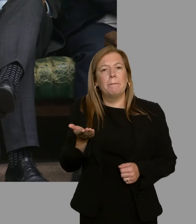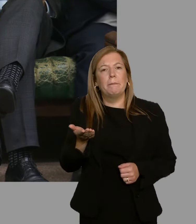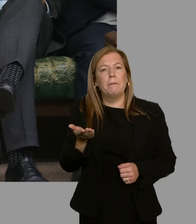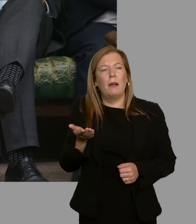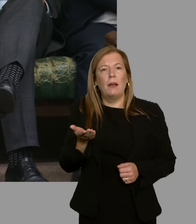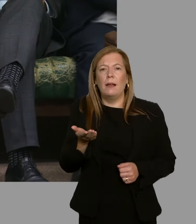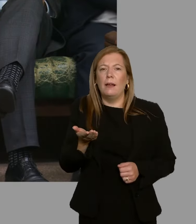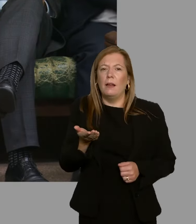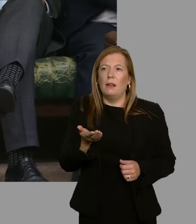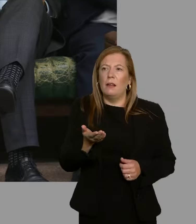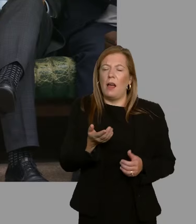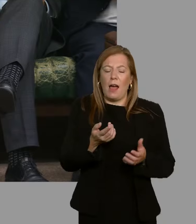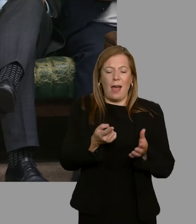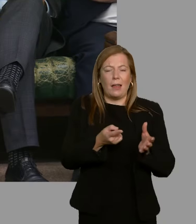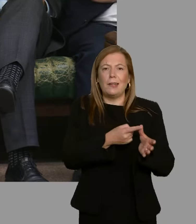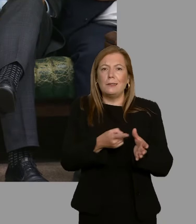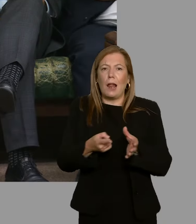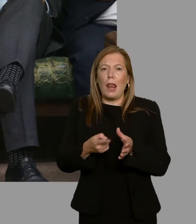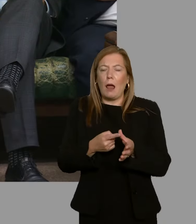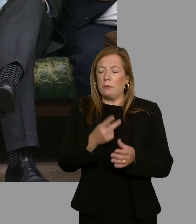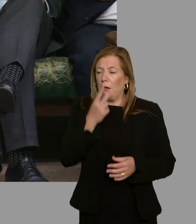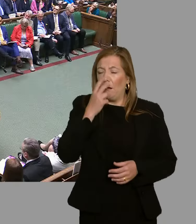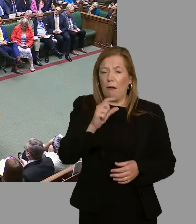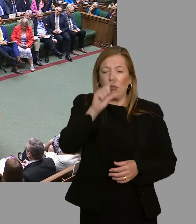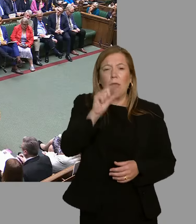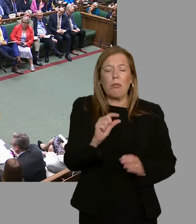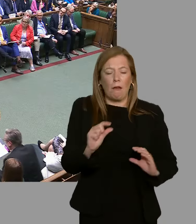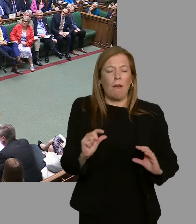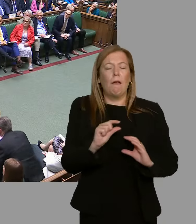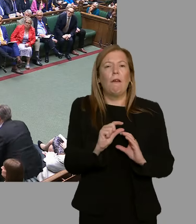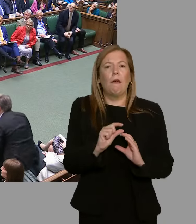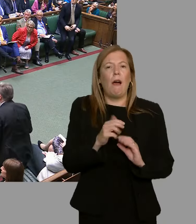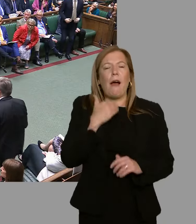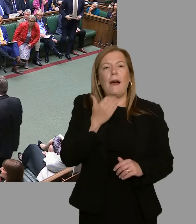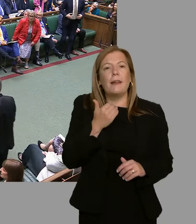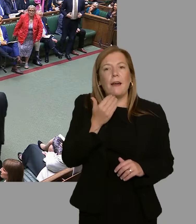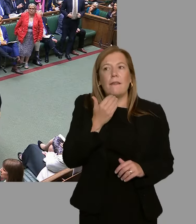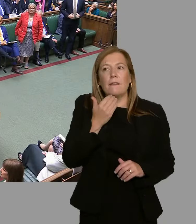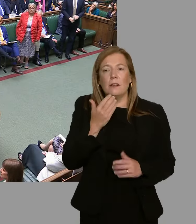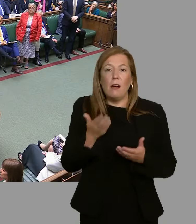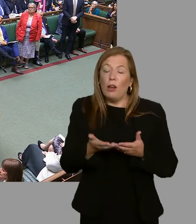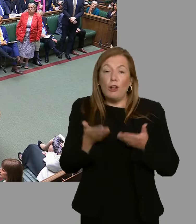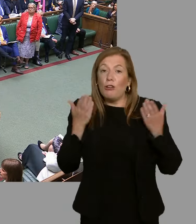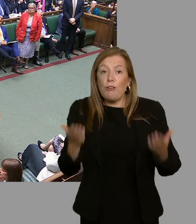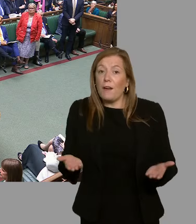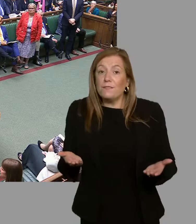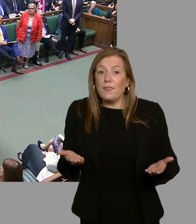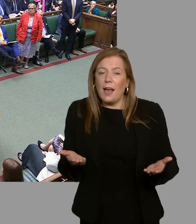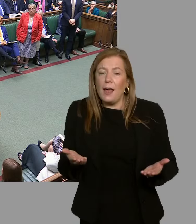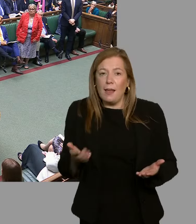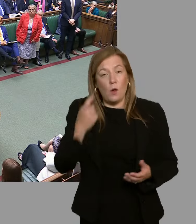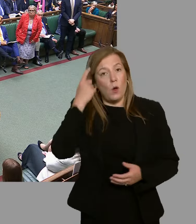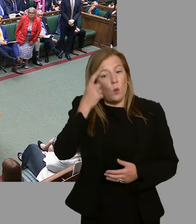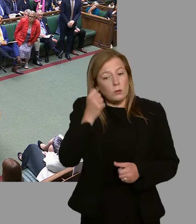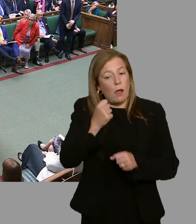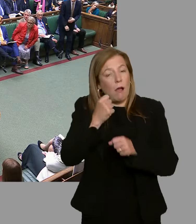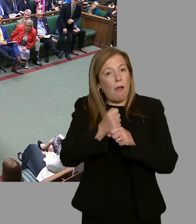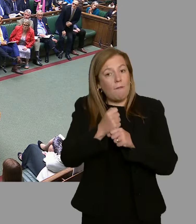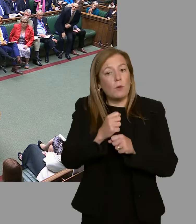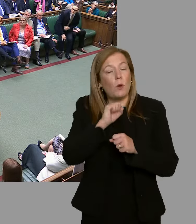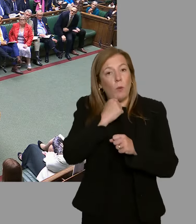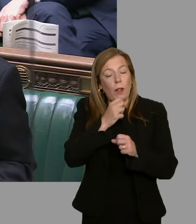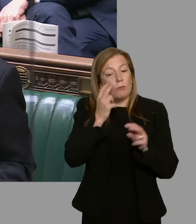will he commit to reviewing this unfair rule? Prime Minister. Can I extend my thoughts to